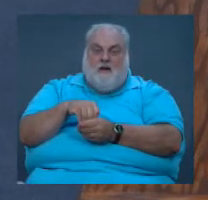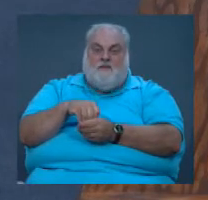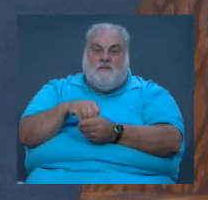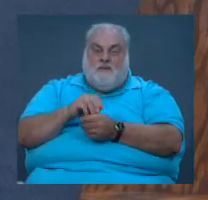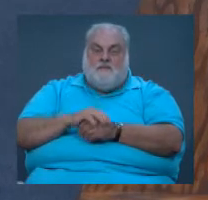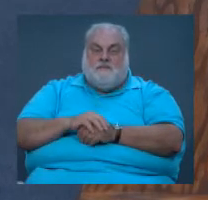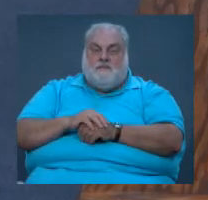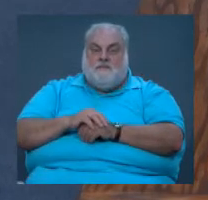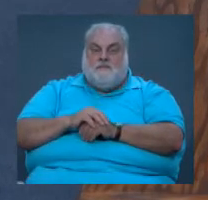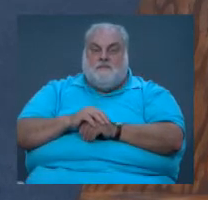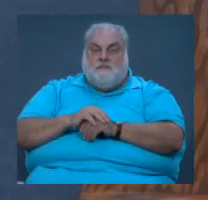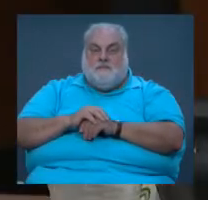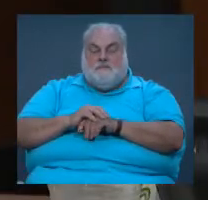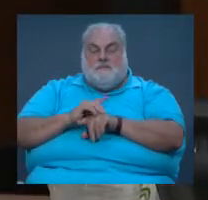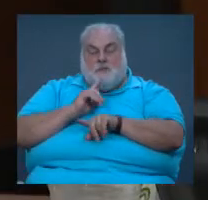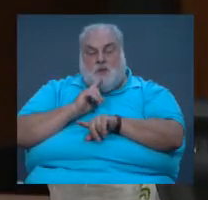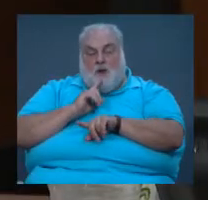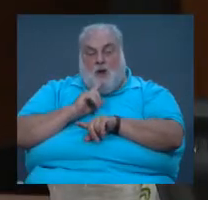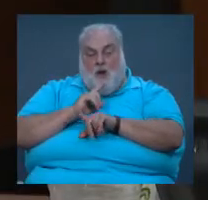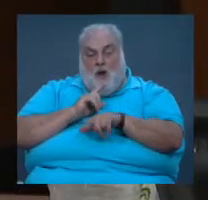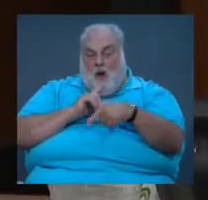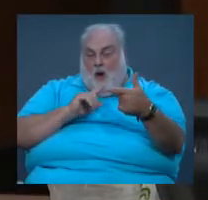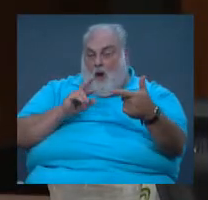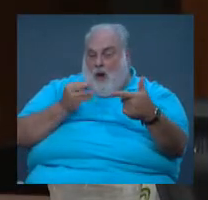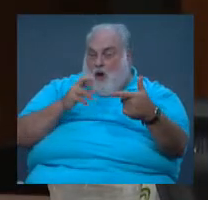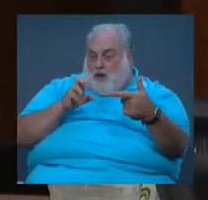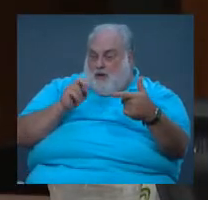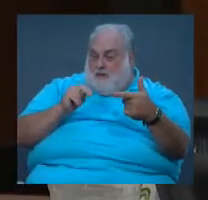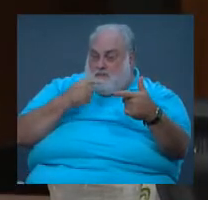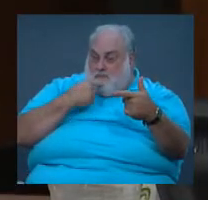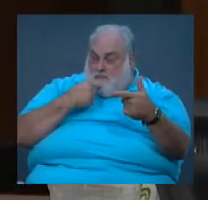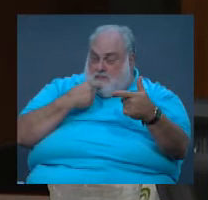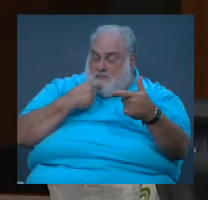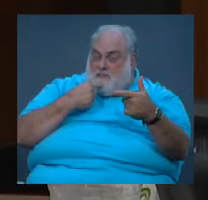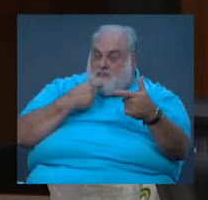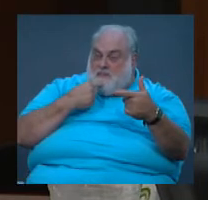classification. So Bruce, have we operated any